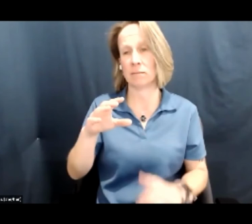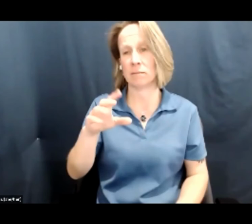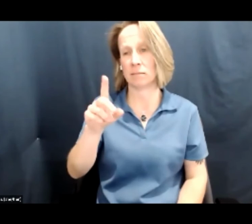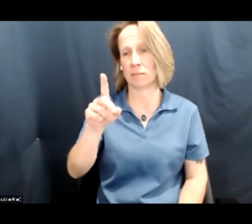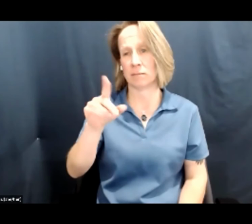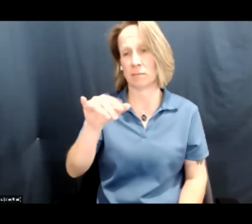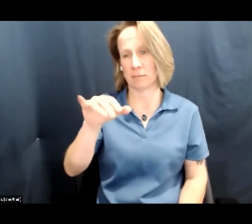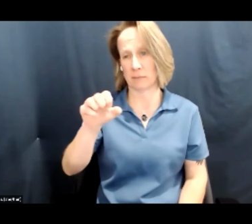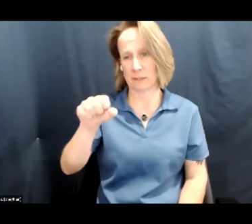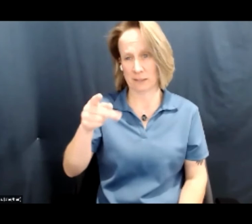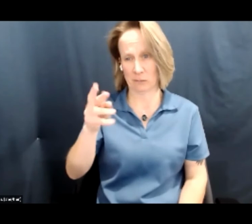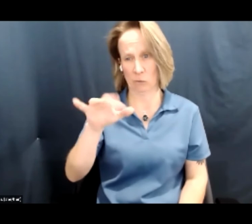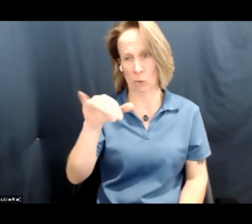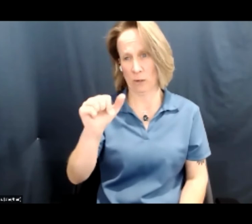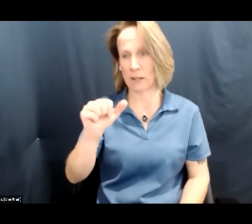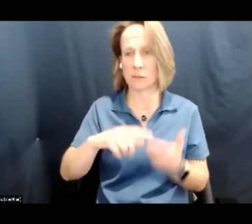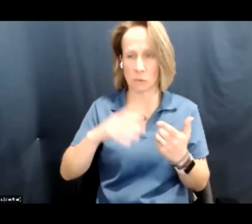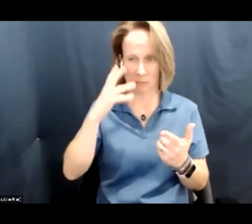said.